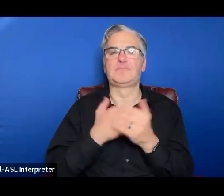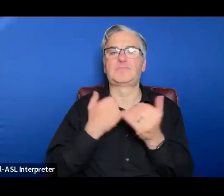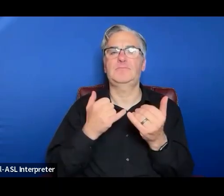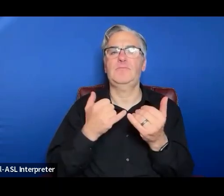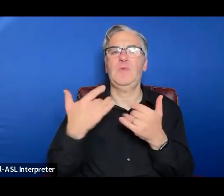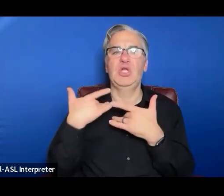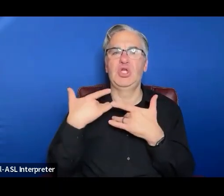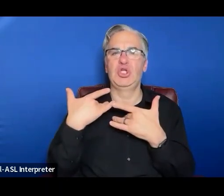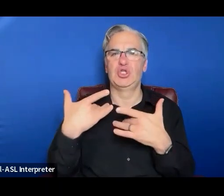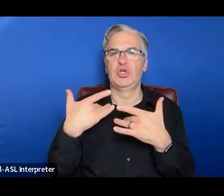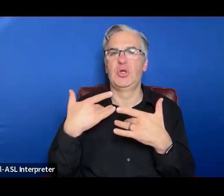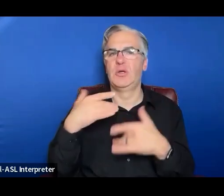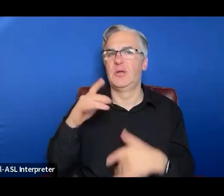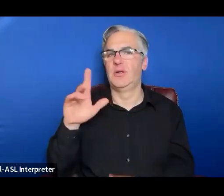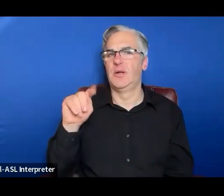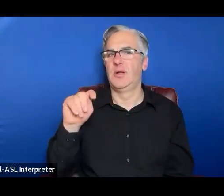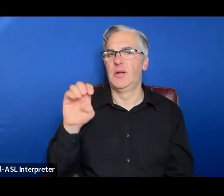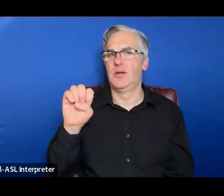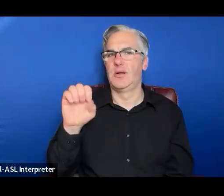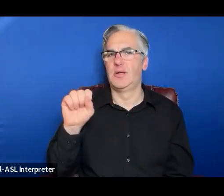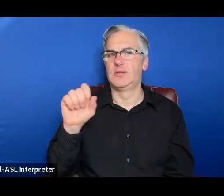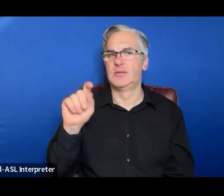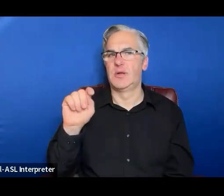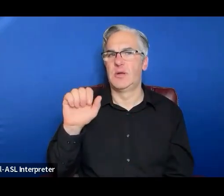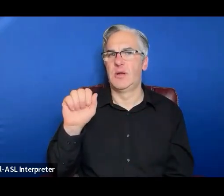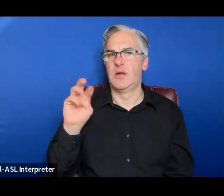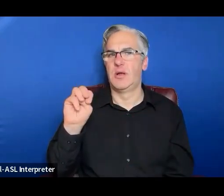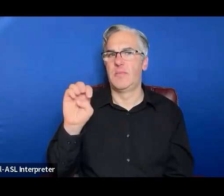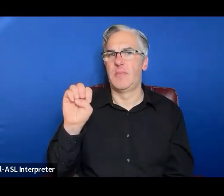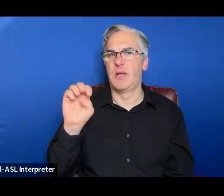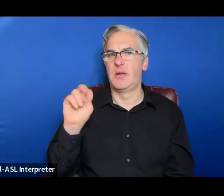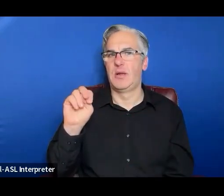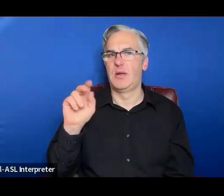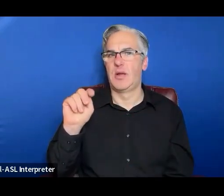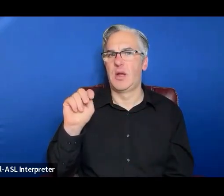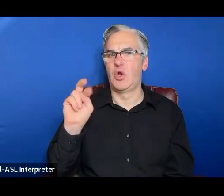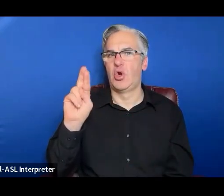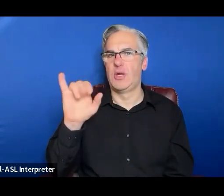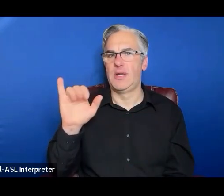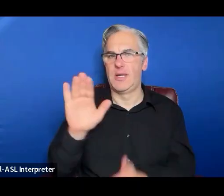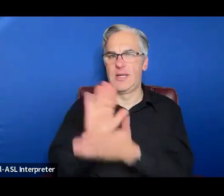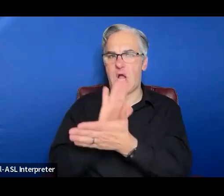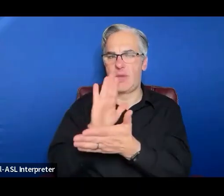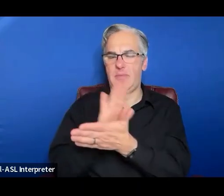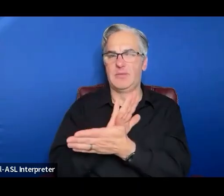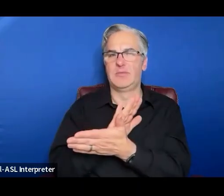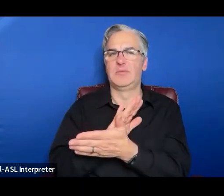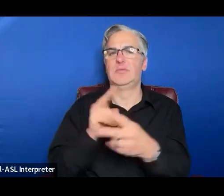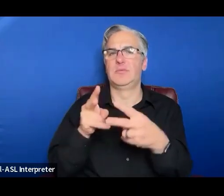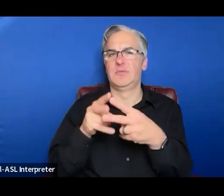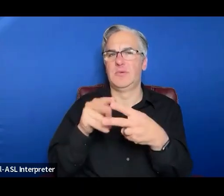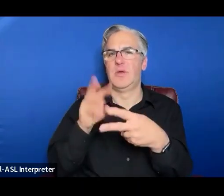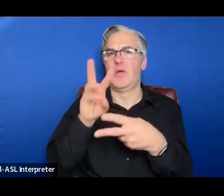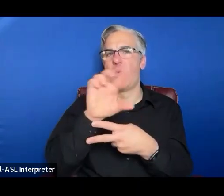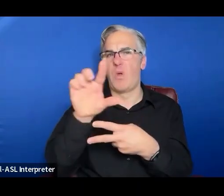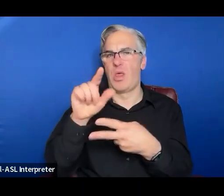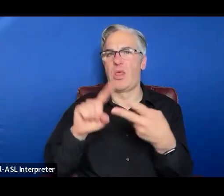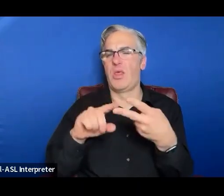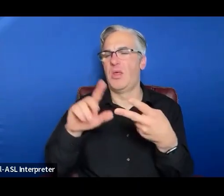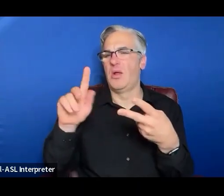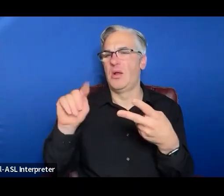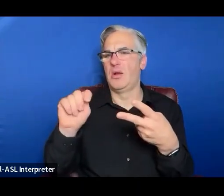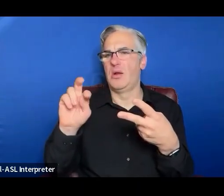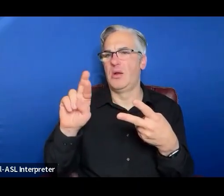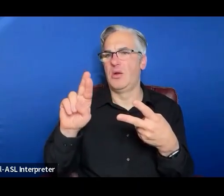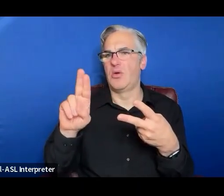traditional testamentary documents, wills and trusts. And like we talked about before, it tells where your